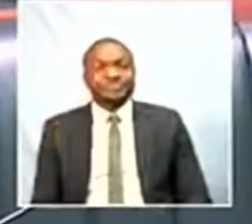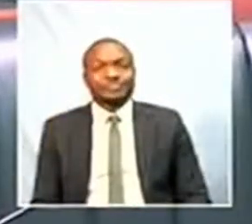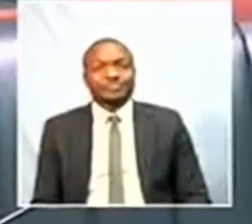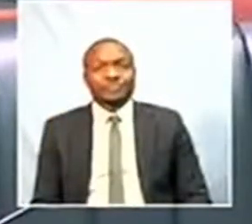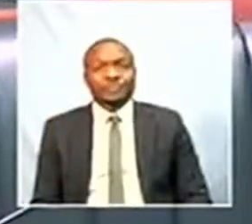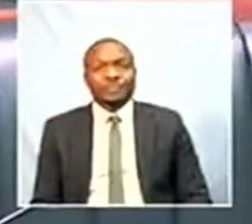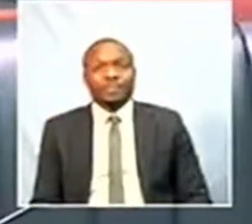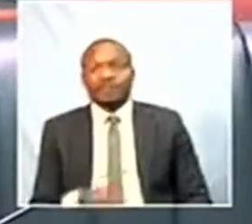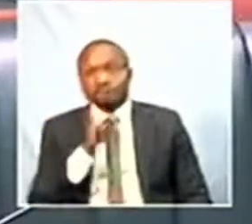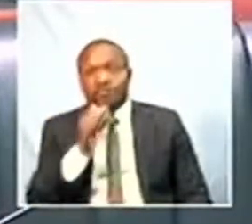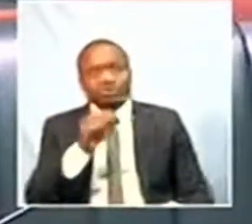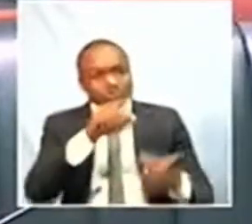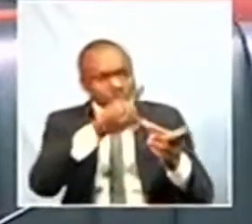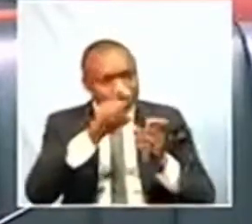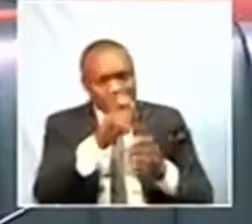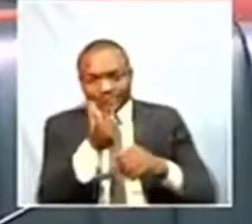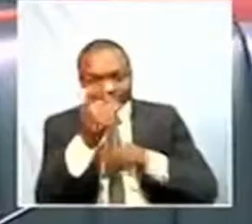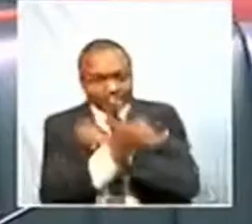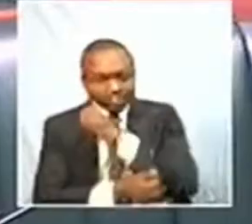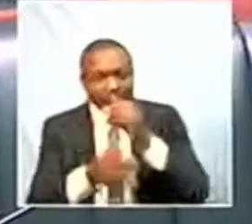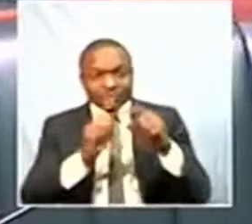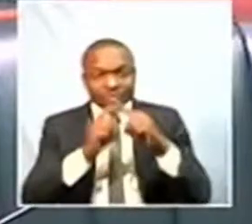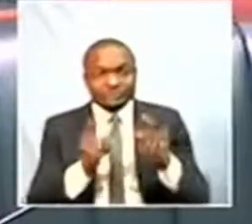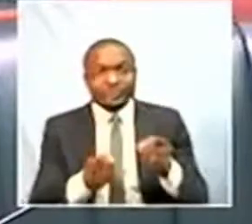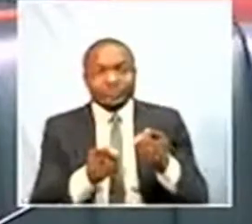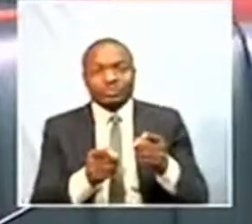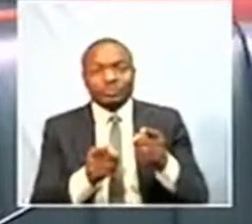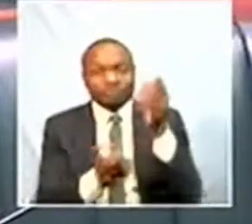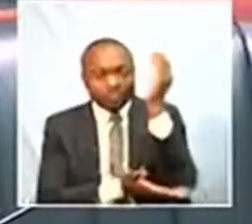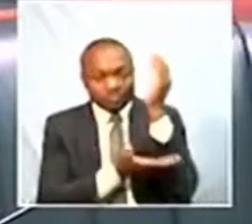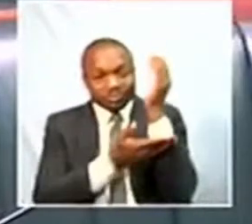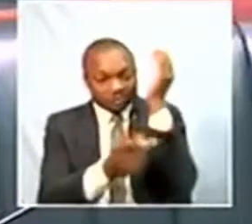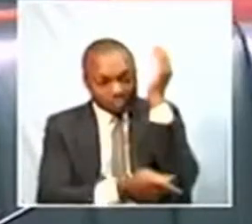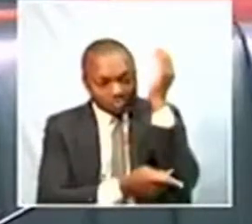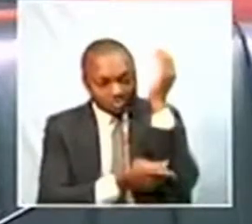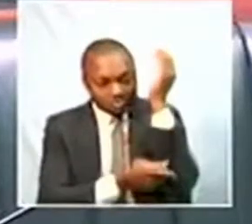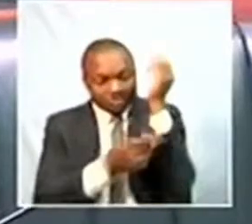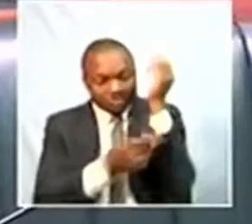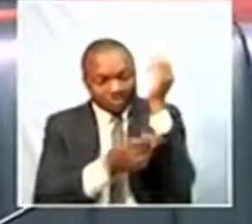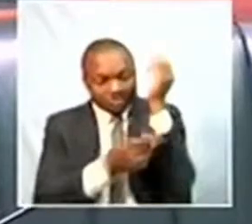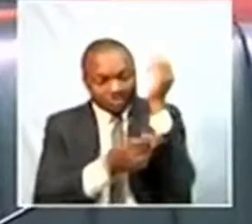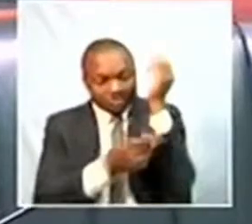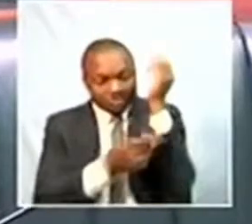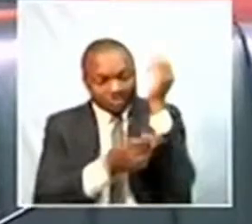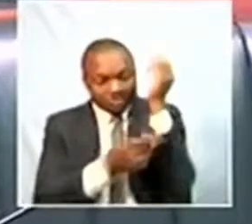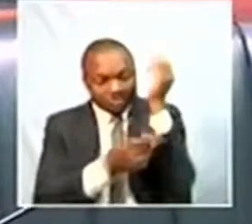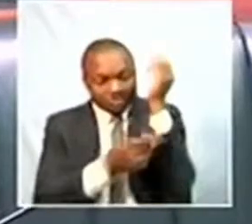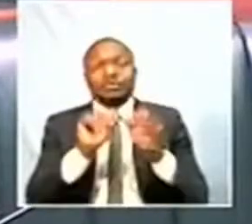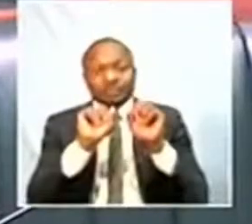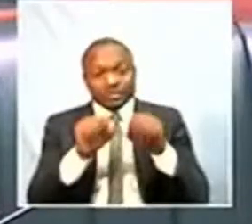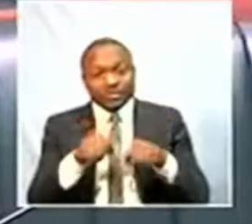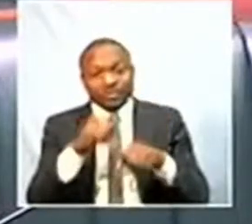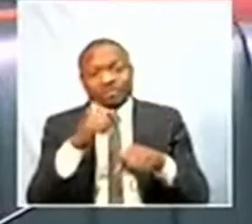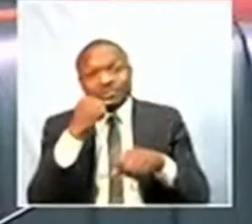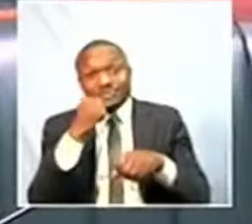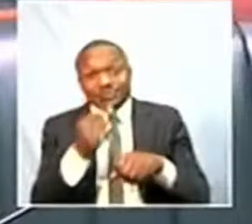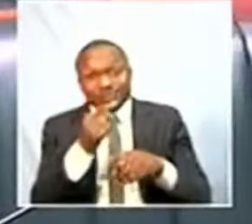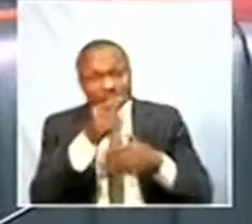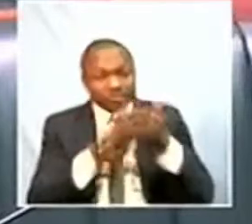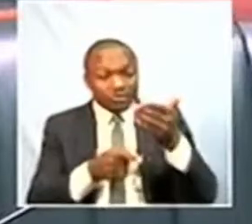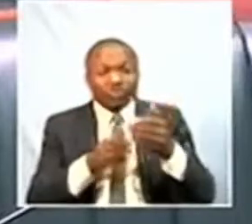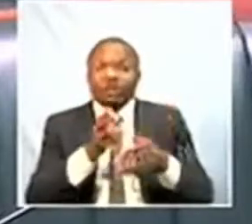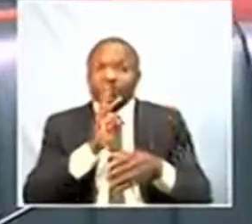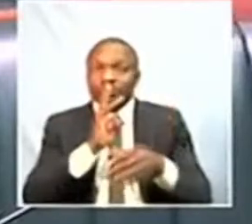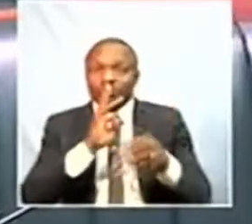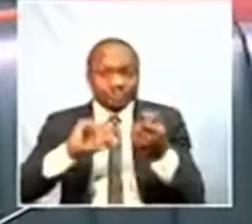copying other nations, but we can also uphold as a nation to develop our country. Madam Speaker, allow me to talk of what? Water